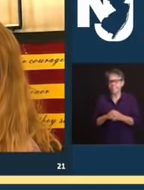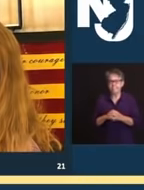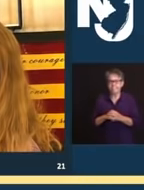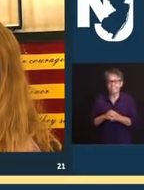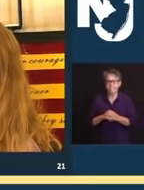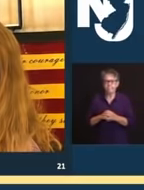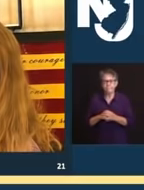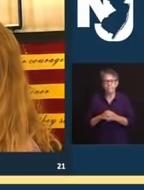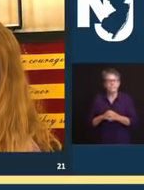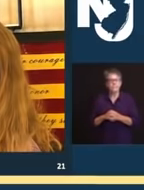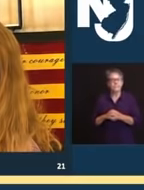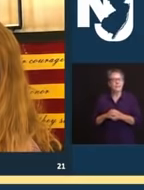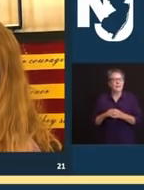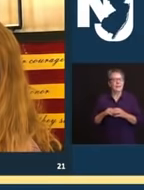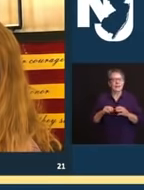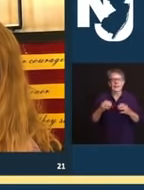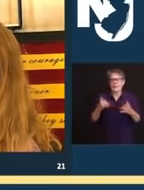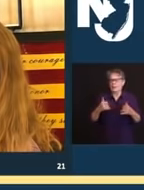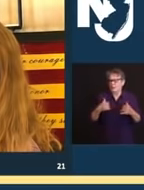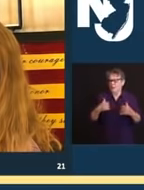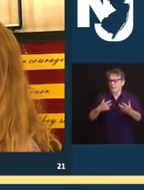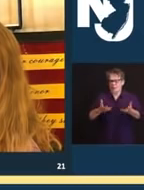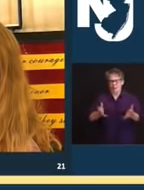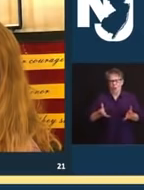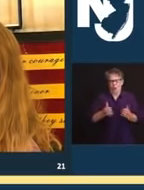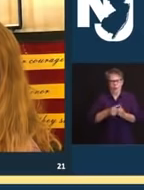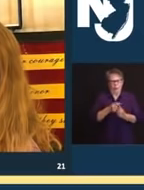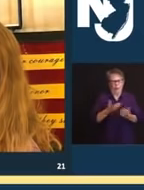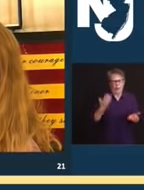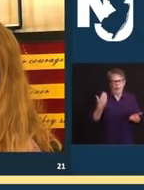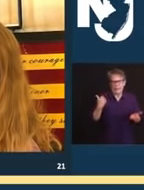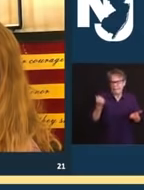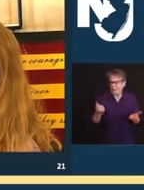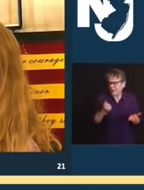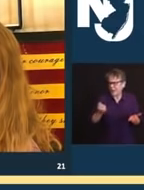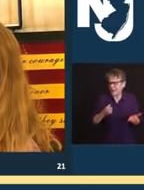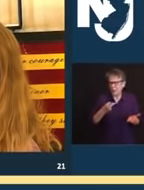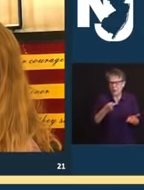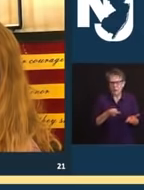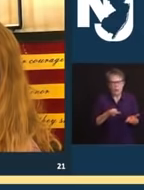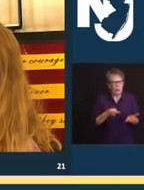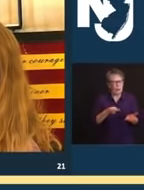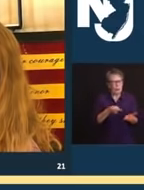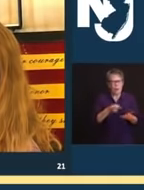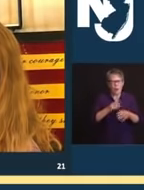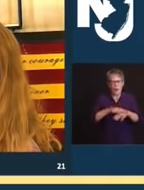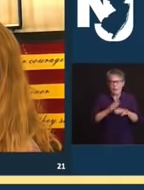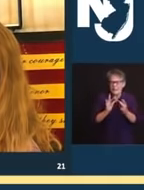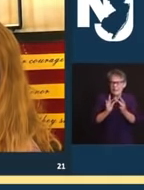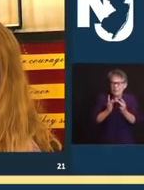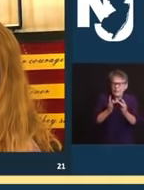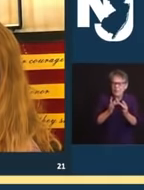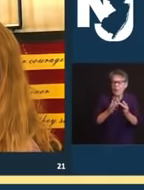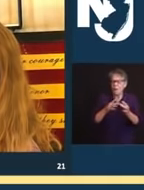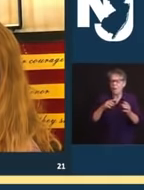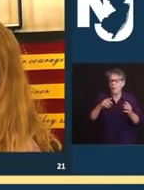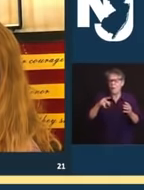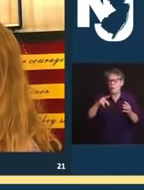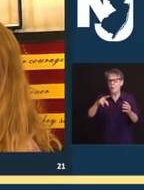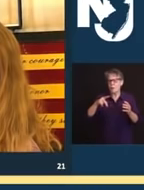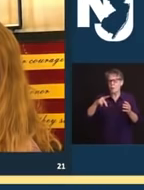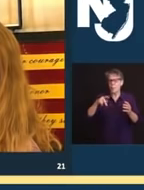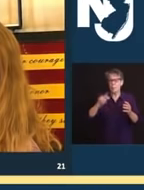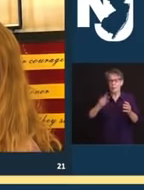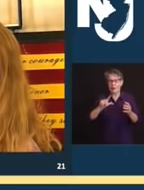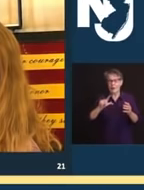had a great conversation with her at week's end. Check them out, by the way, perennialhome.com. Perennialhome.com. You're going to really like what you